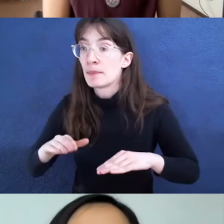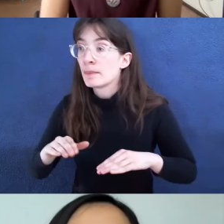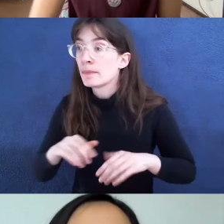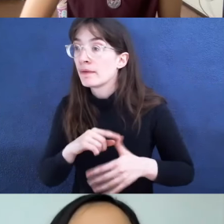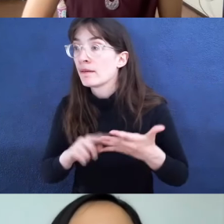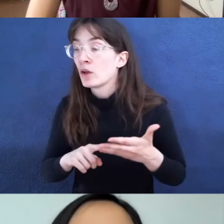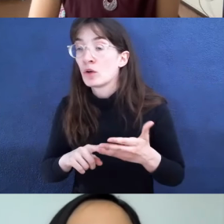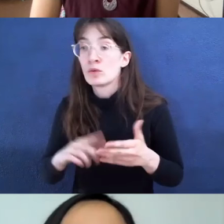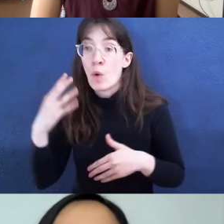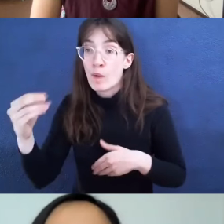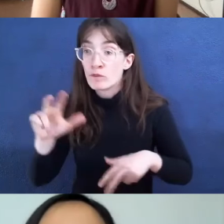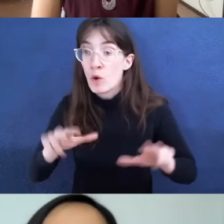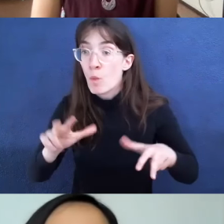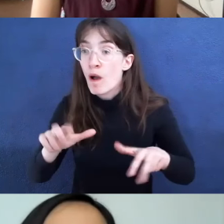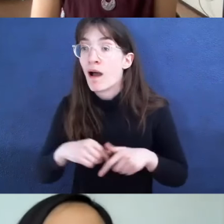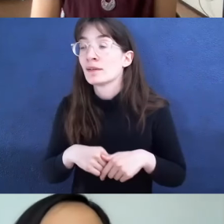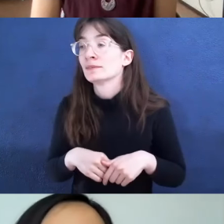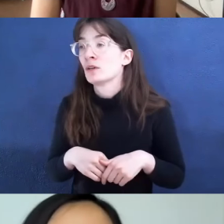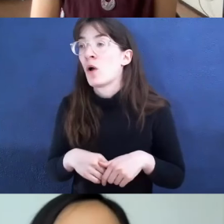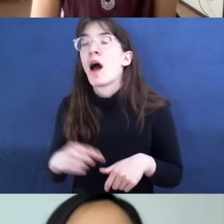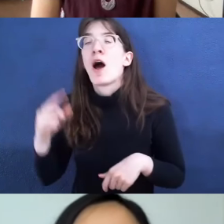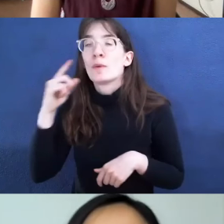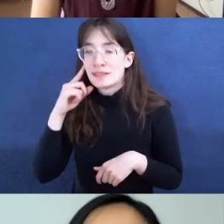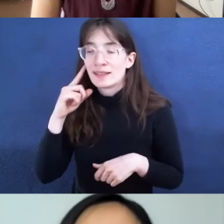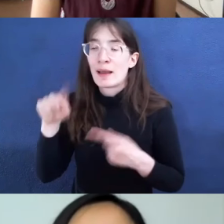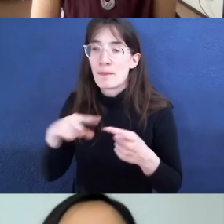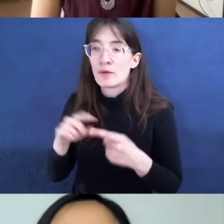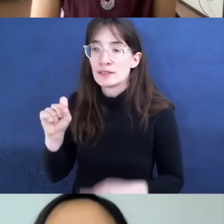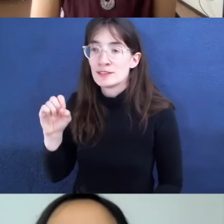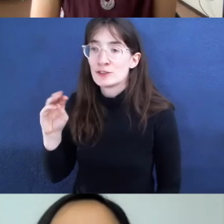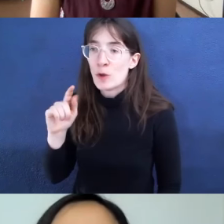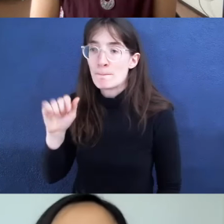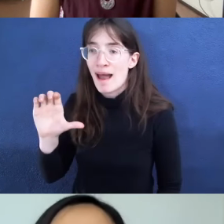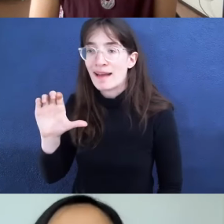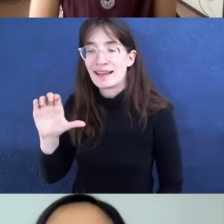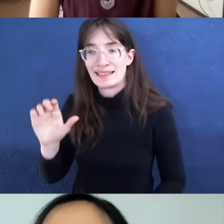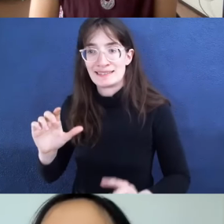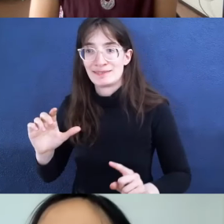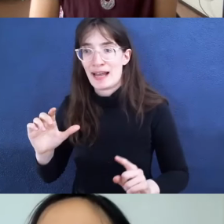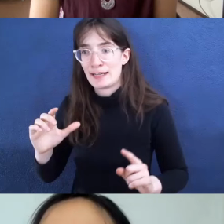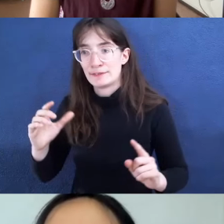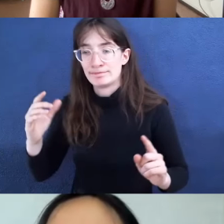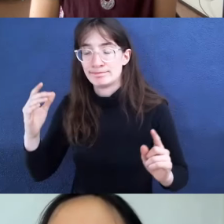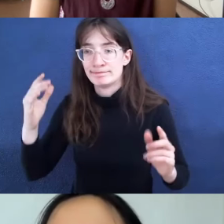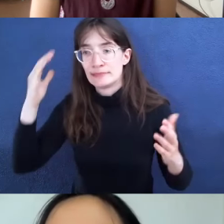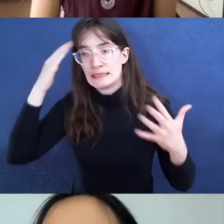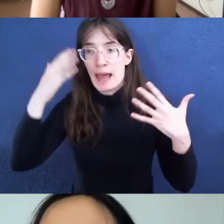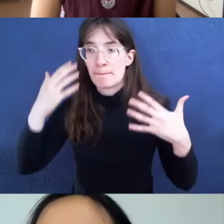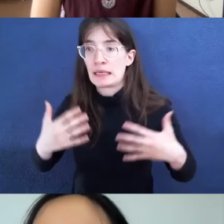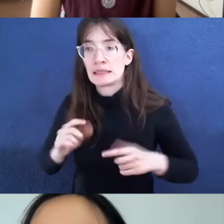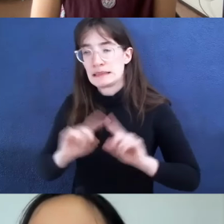was thinking of somatic experience tapping. So we can talk about that a little bit too, but I don't know if that meant a different kind of